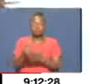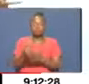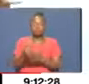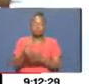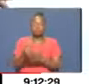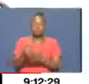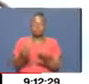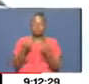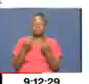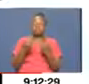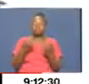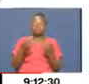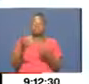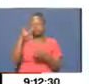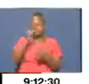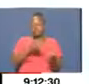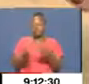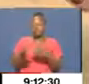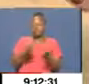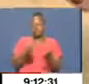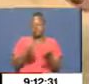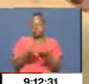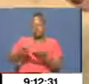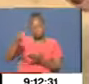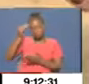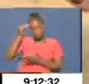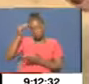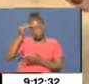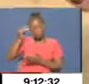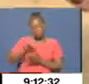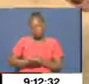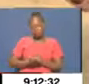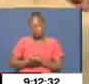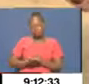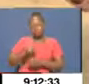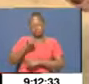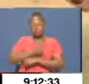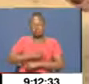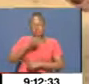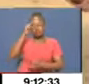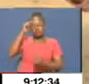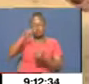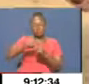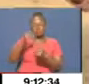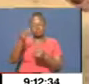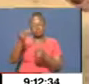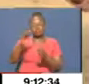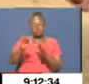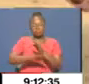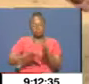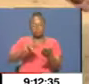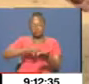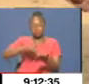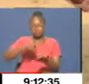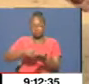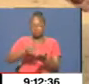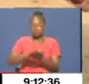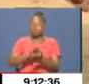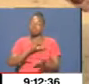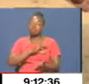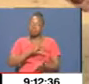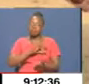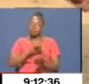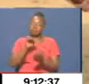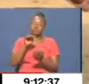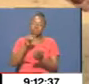seen many miss the opportunity to get an education. This school has been targeted for 3 sub-projects, and it has benefited with a kitchen and